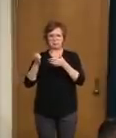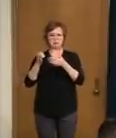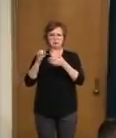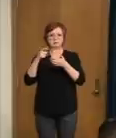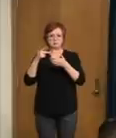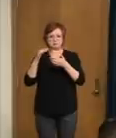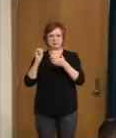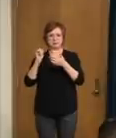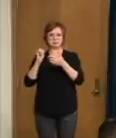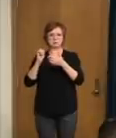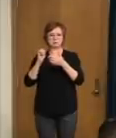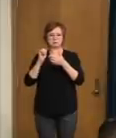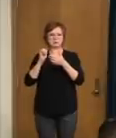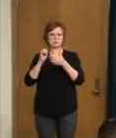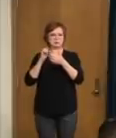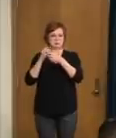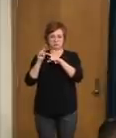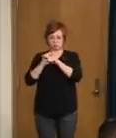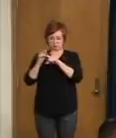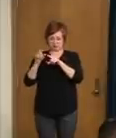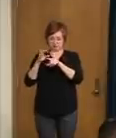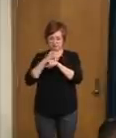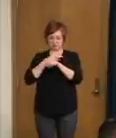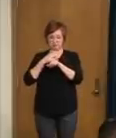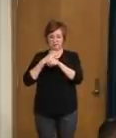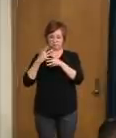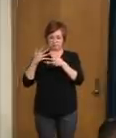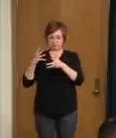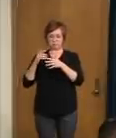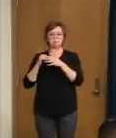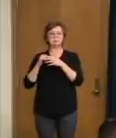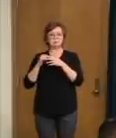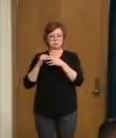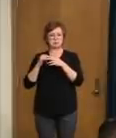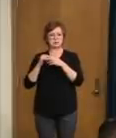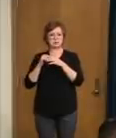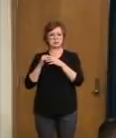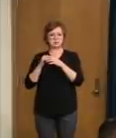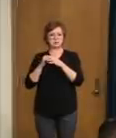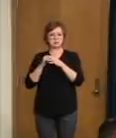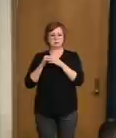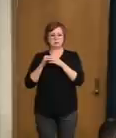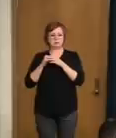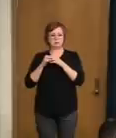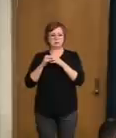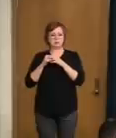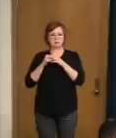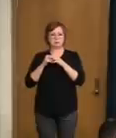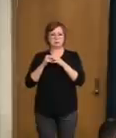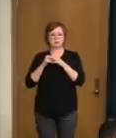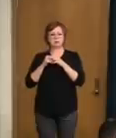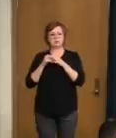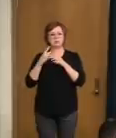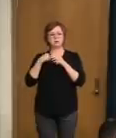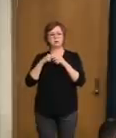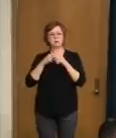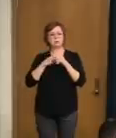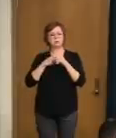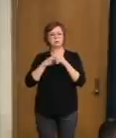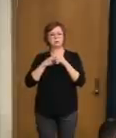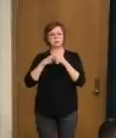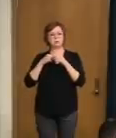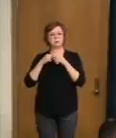supplies to do that as we expand, and the trained staff to do that. So we've been working through since the start of the pandemic on doing that,